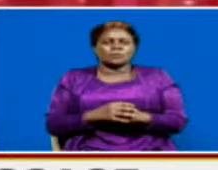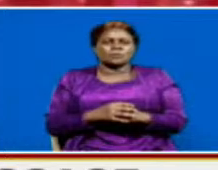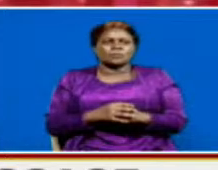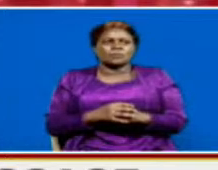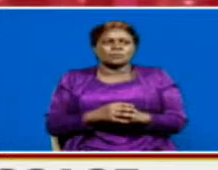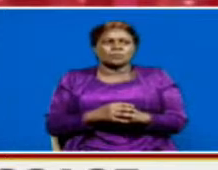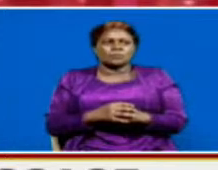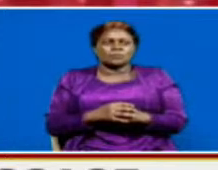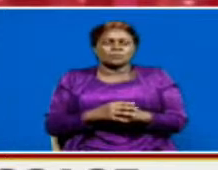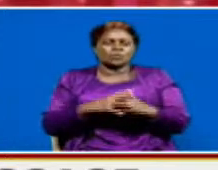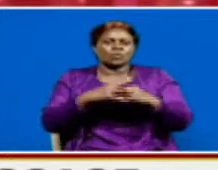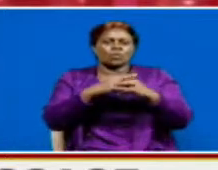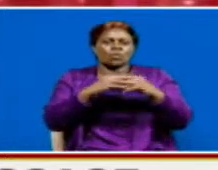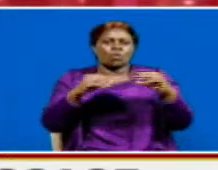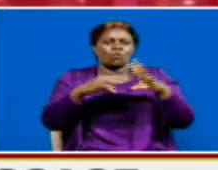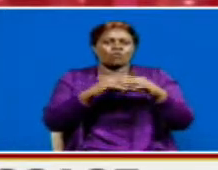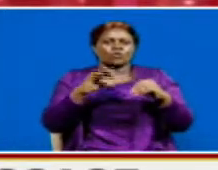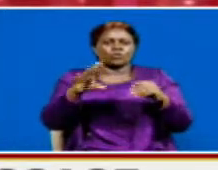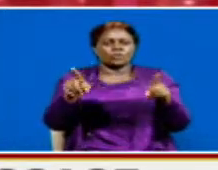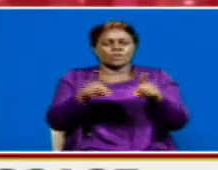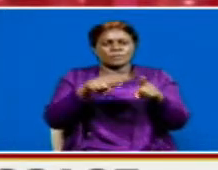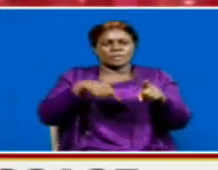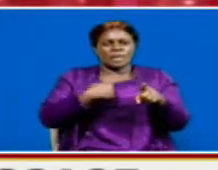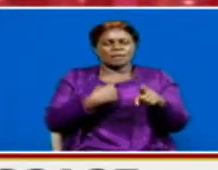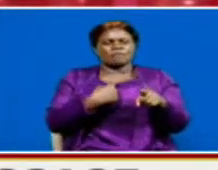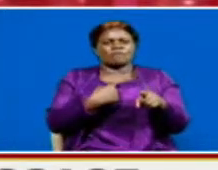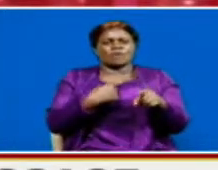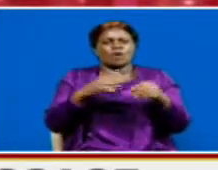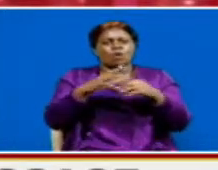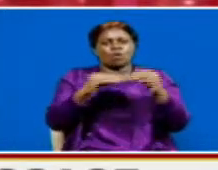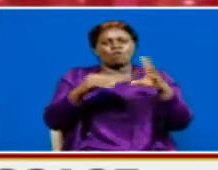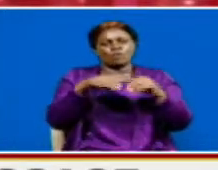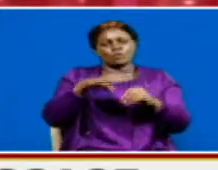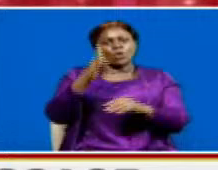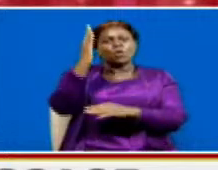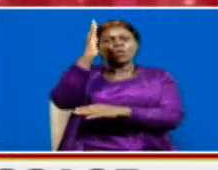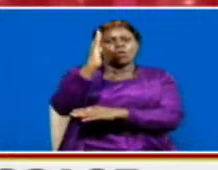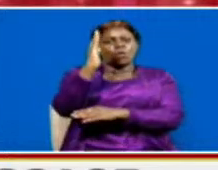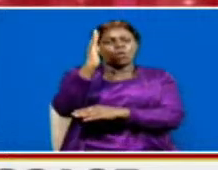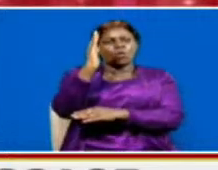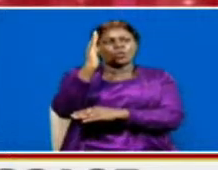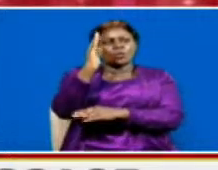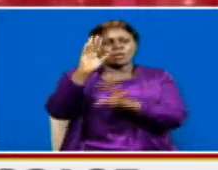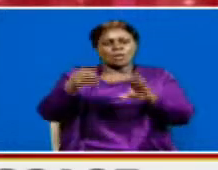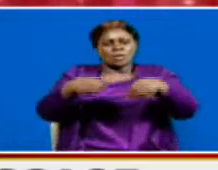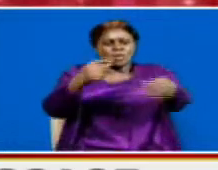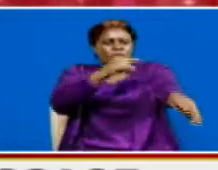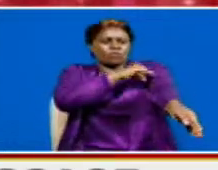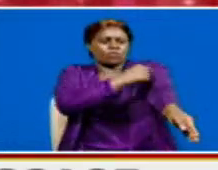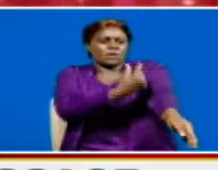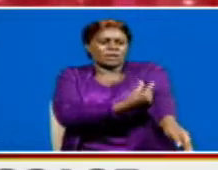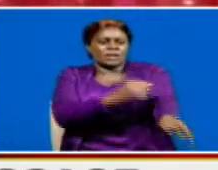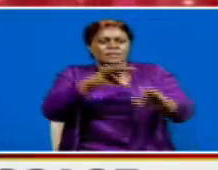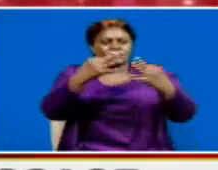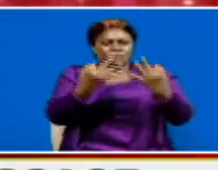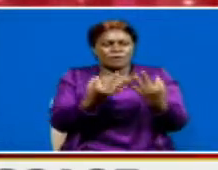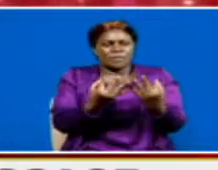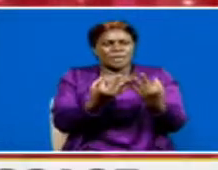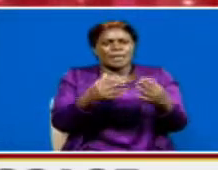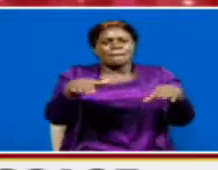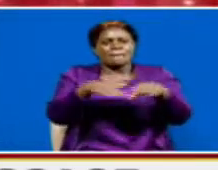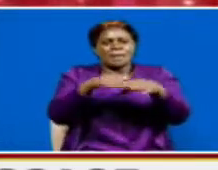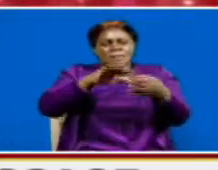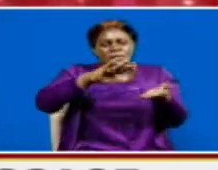to empathize with you as we empathize with you, that God is going to give the grace to the families that lost their loved